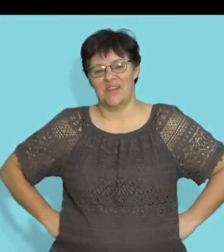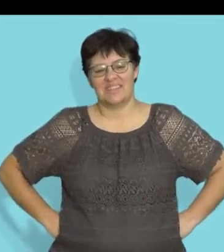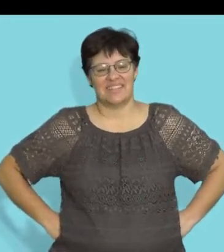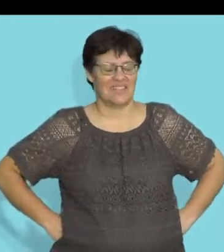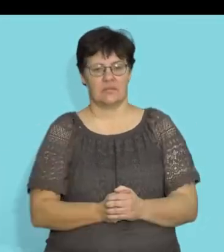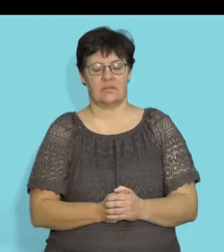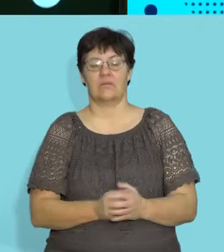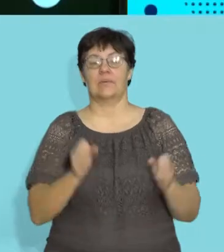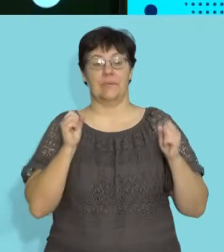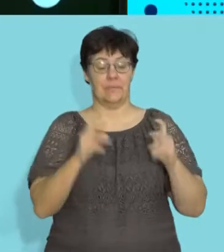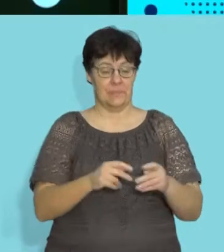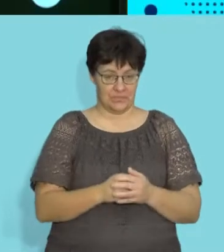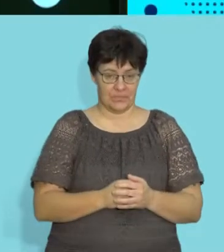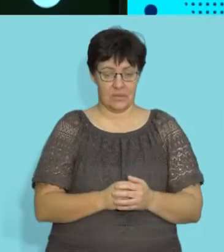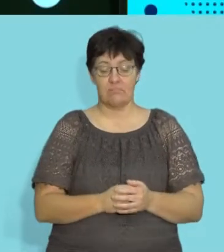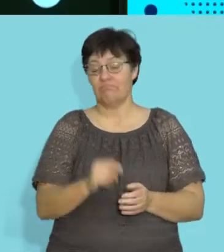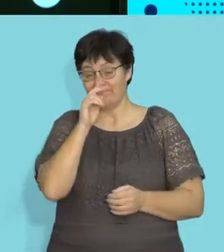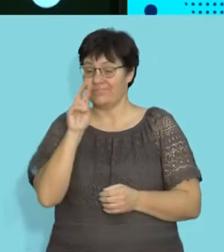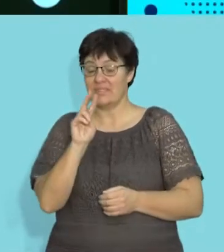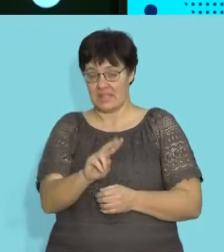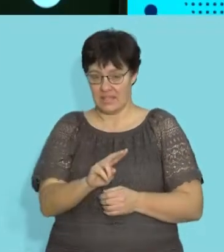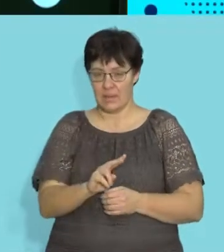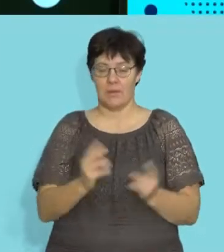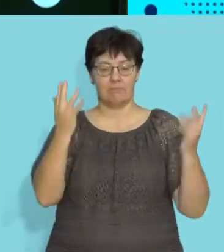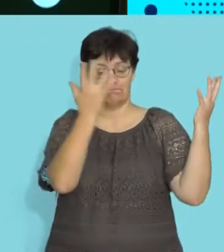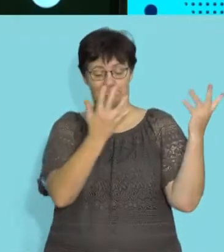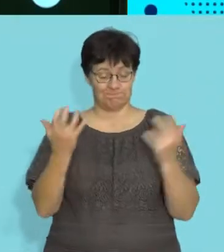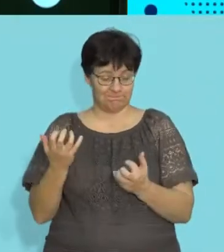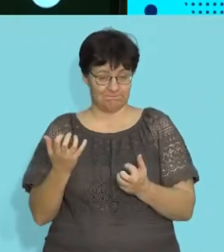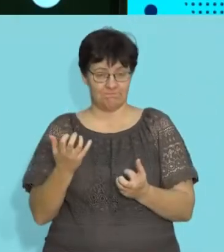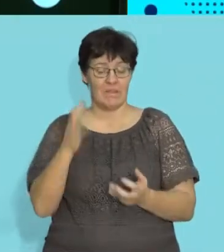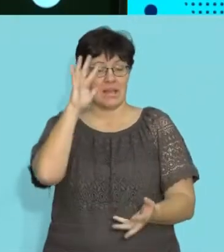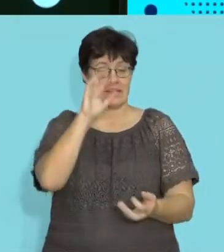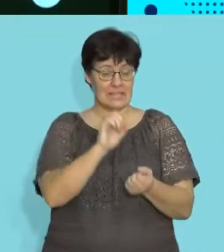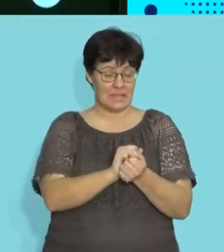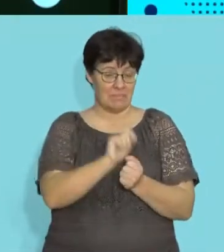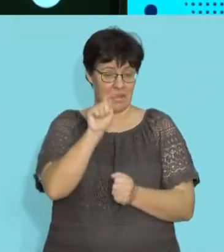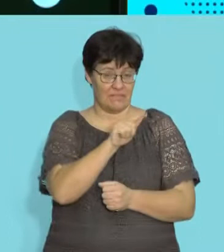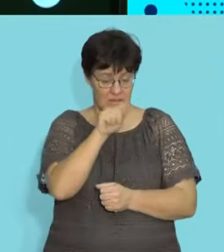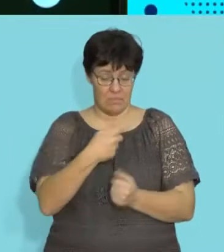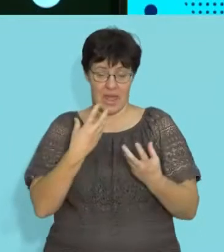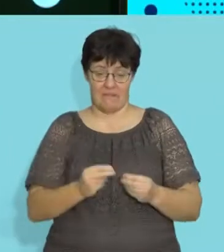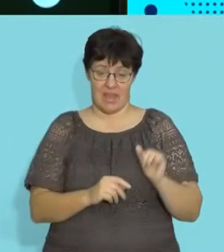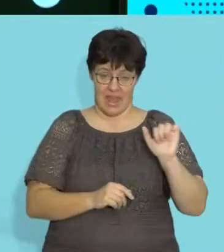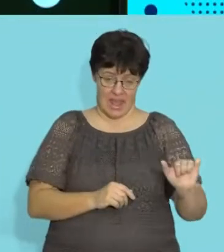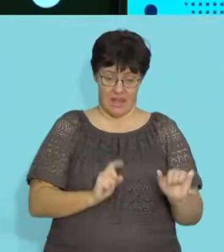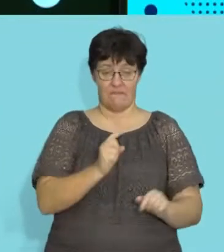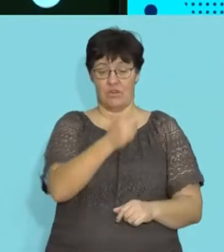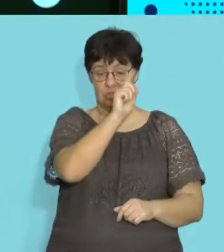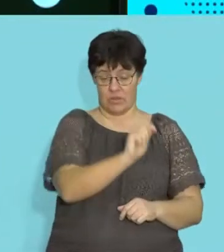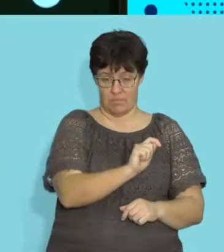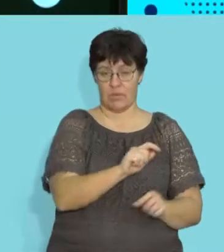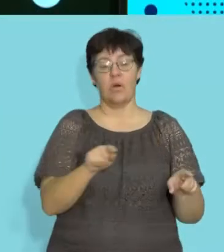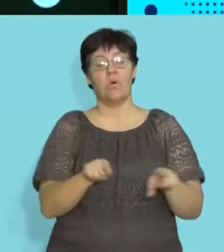Good luck to the ones that can. Great, guys. So I'm sure you can see that I can calculate the sum to infinity if I have a, which is